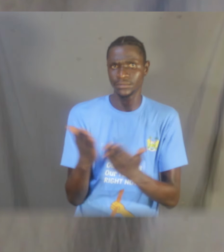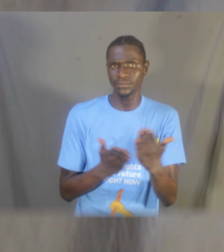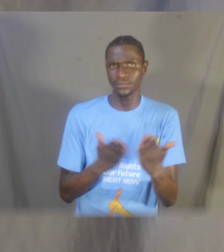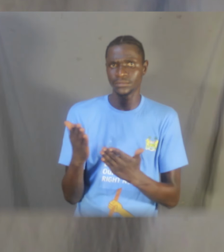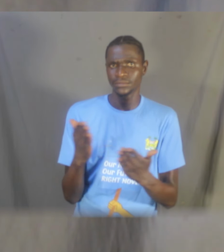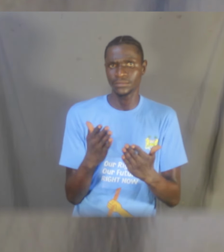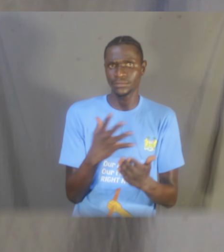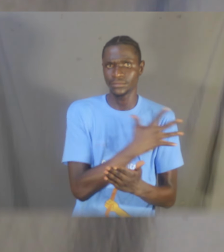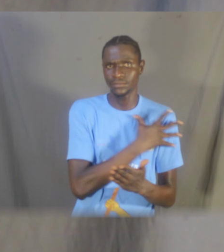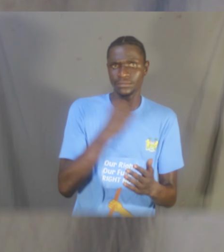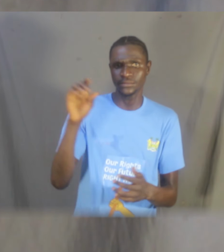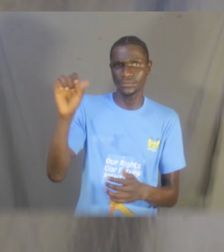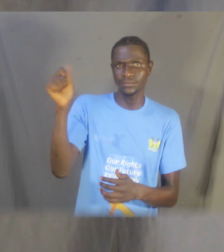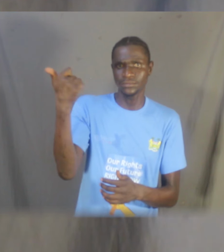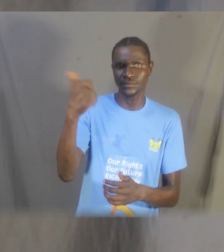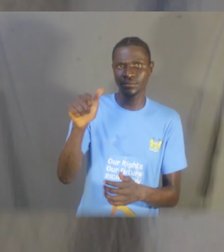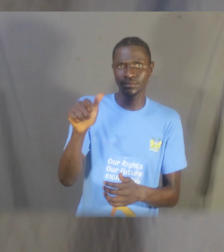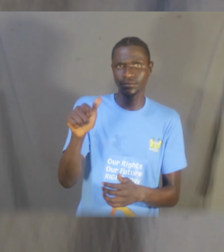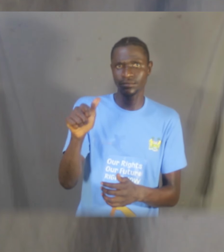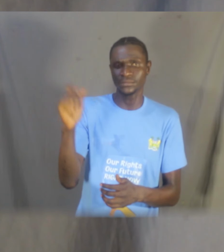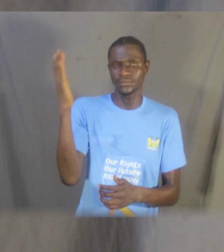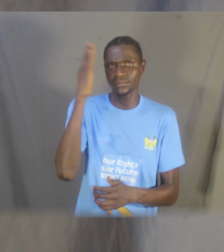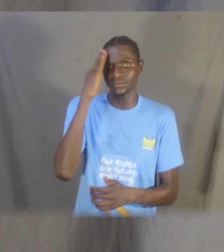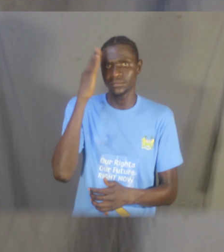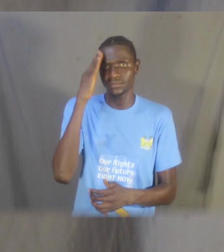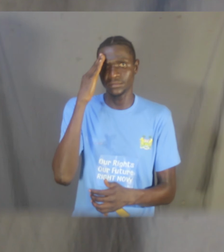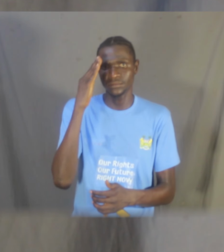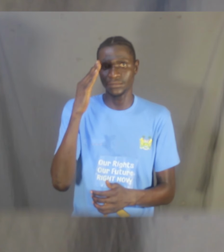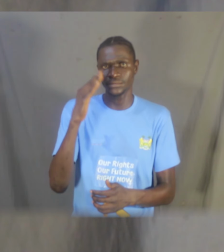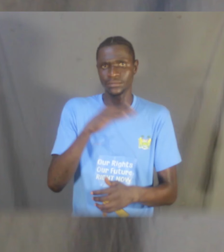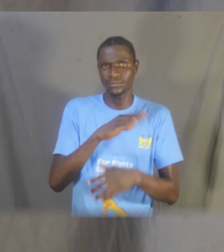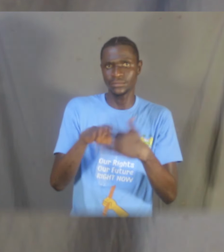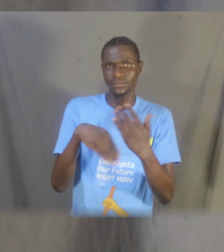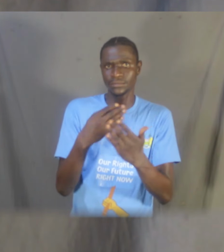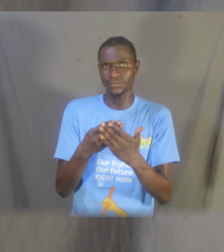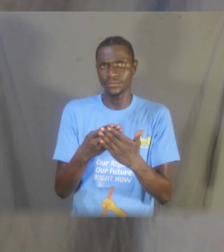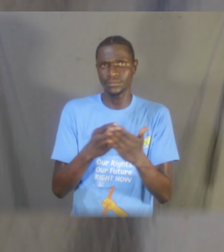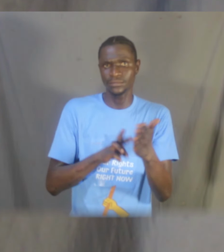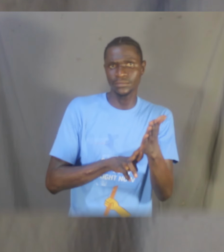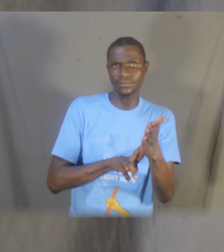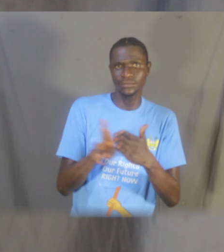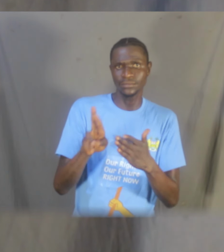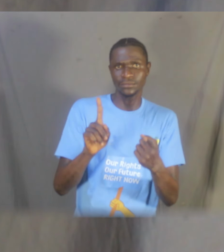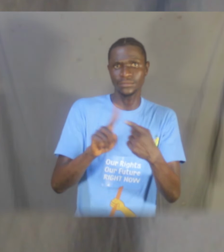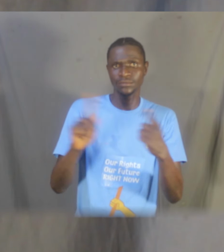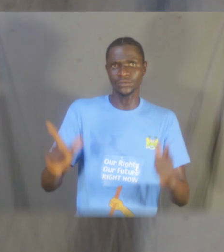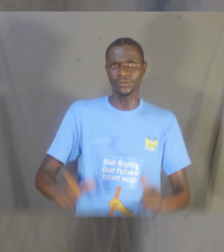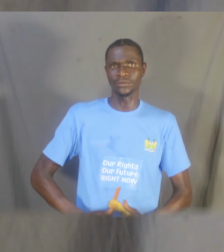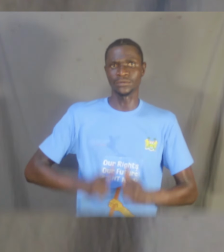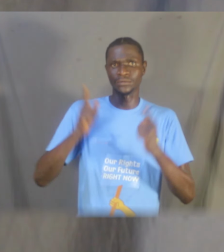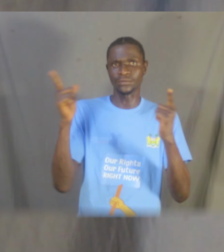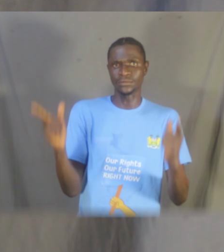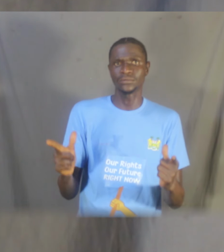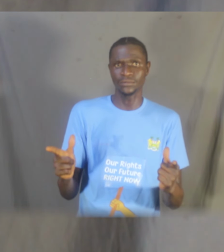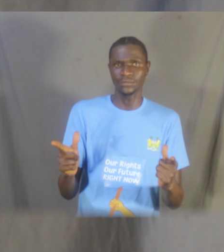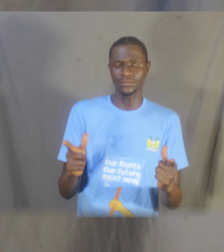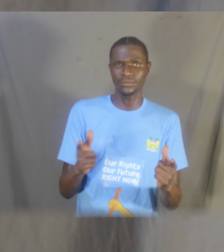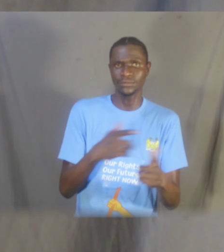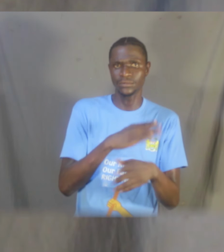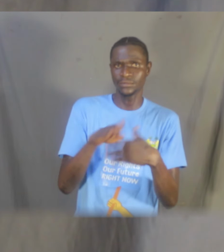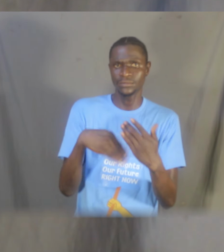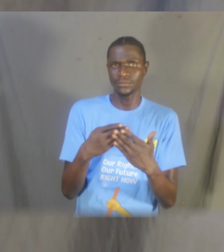exercising this capacity. Article 13. Access to justice. Ensures effective access to justice for persons